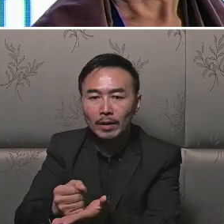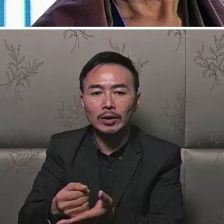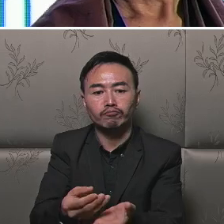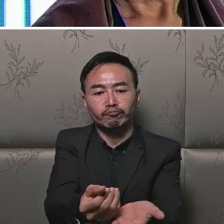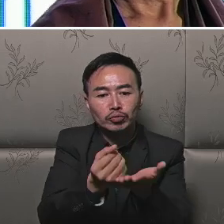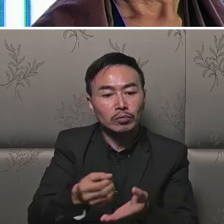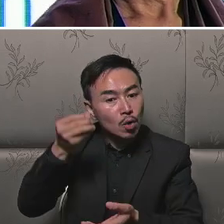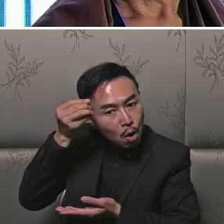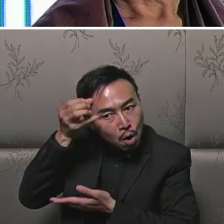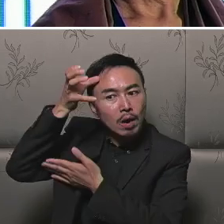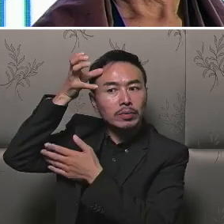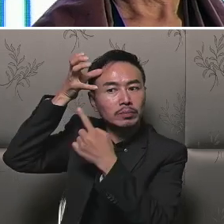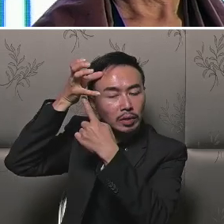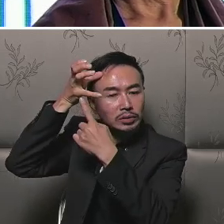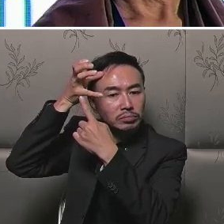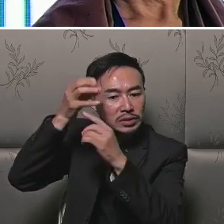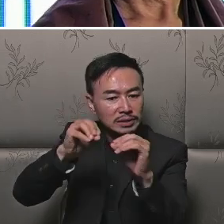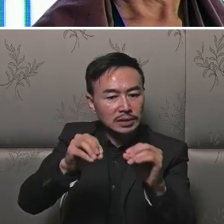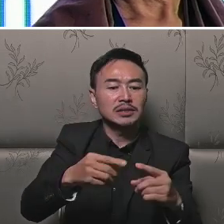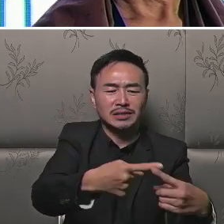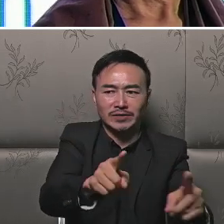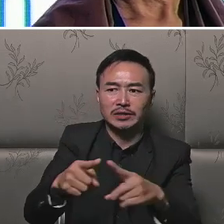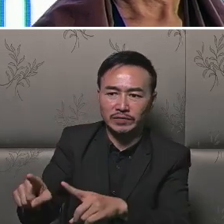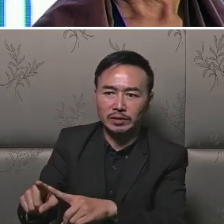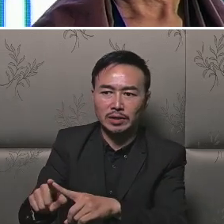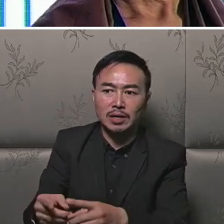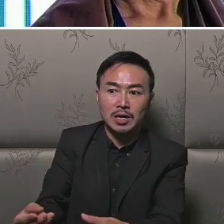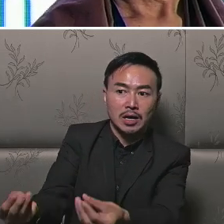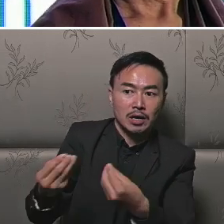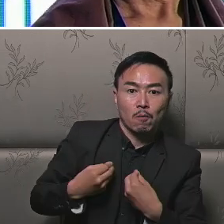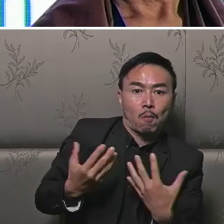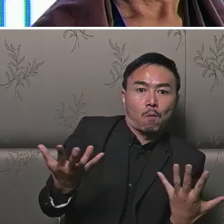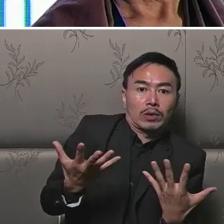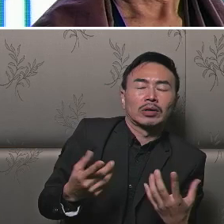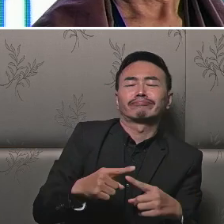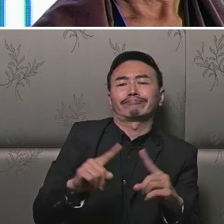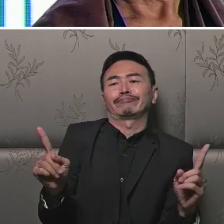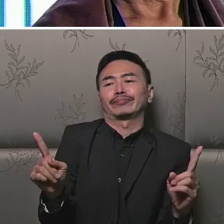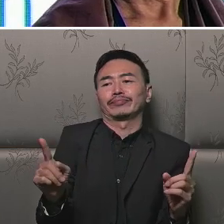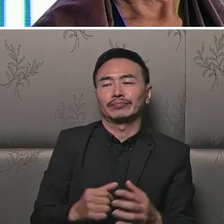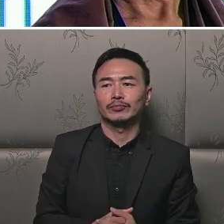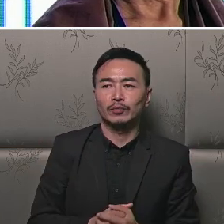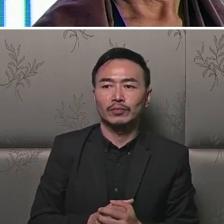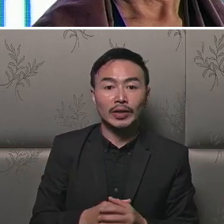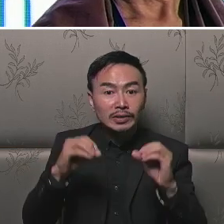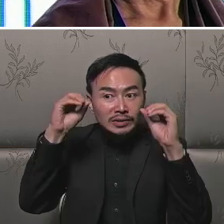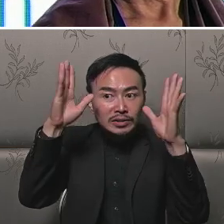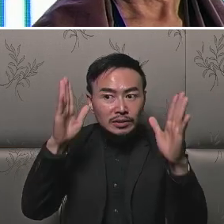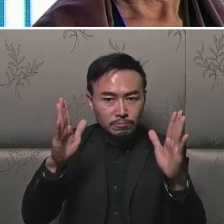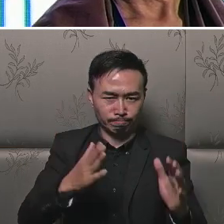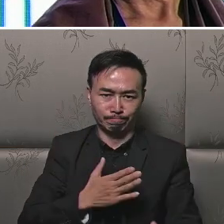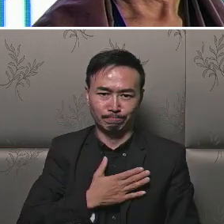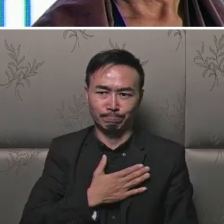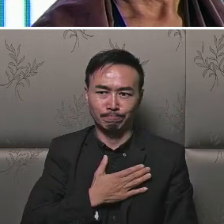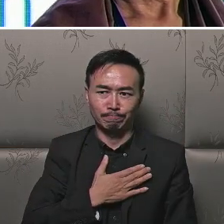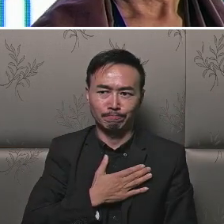approaches that would really fit in with the kind of learners that we cater to. And in